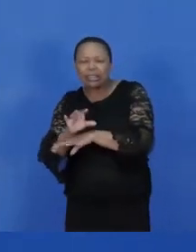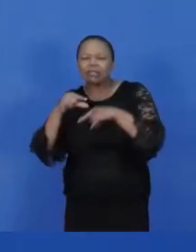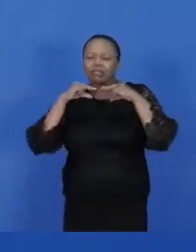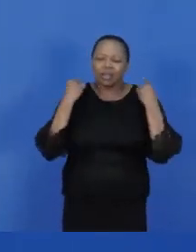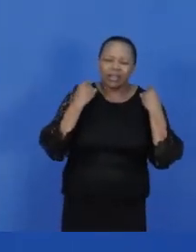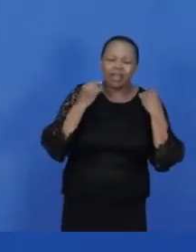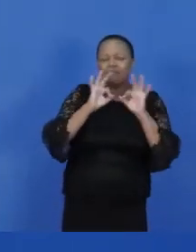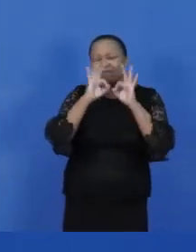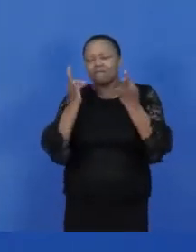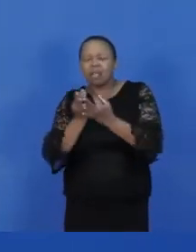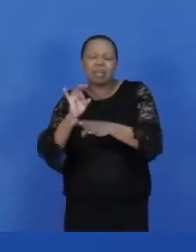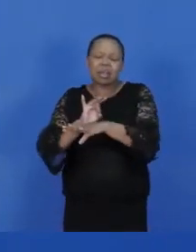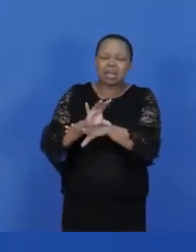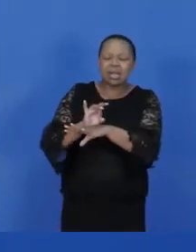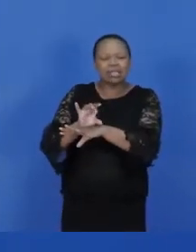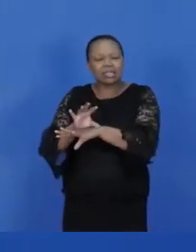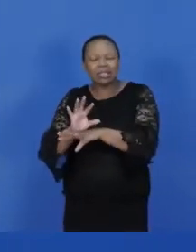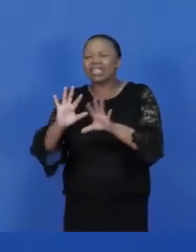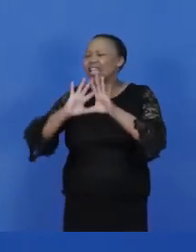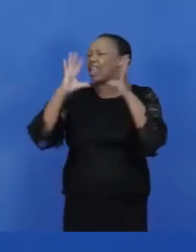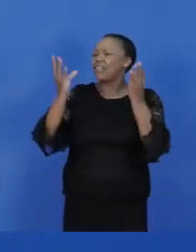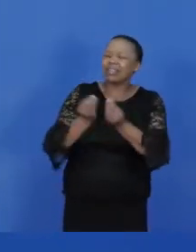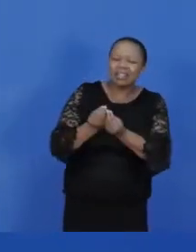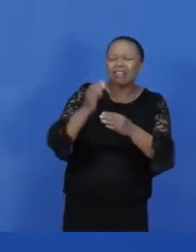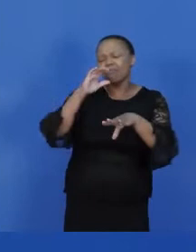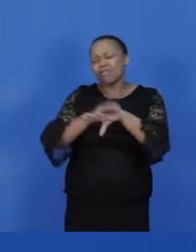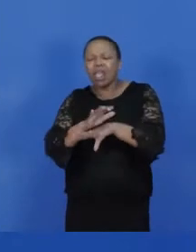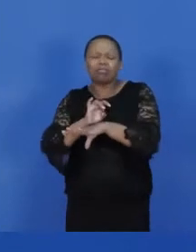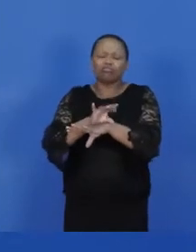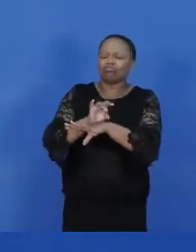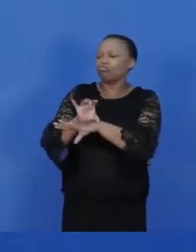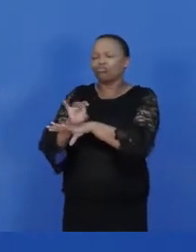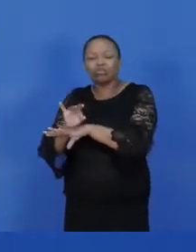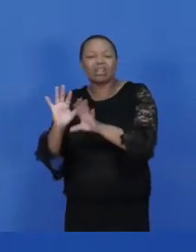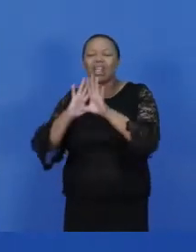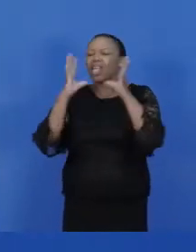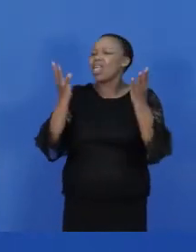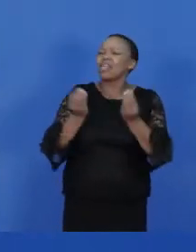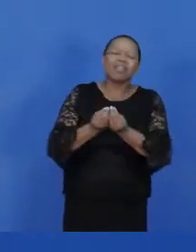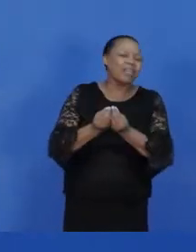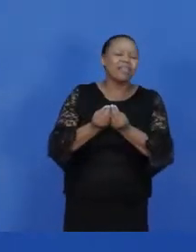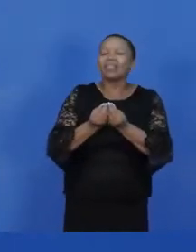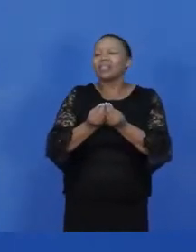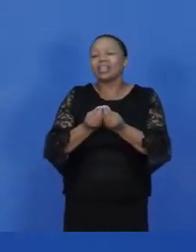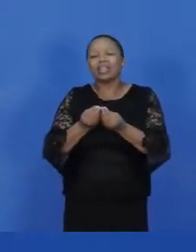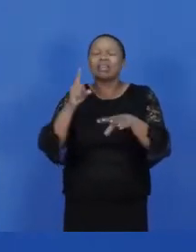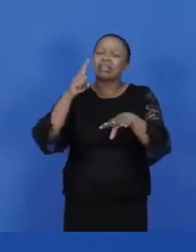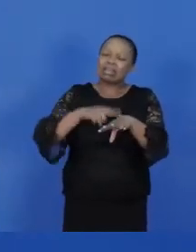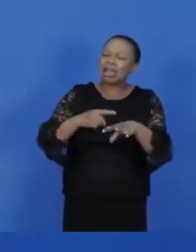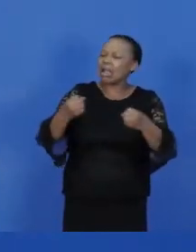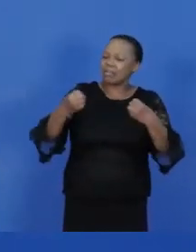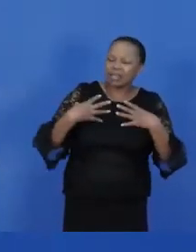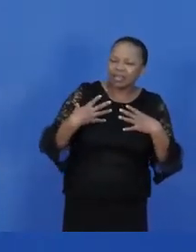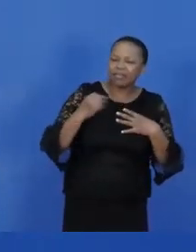counseling, family counseling, every intervention, everything, friends intervening, everybody, give everybody a chance, give